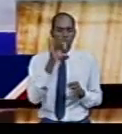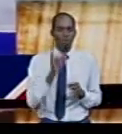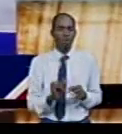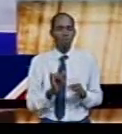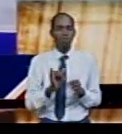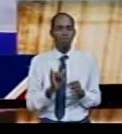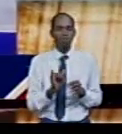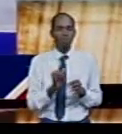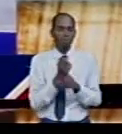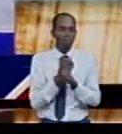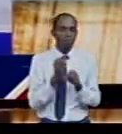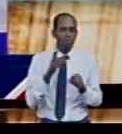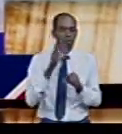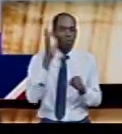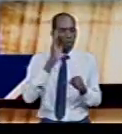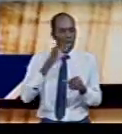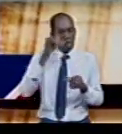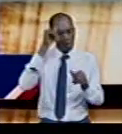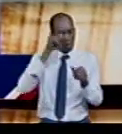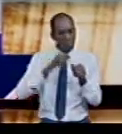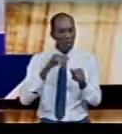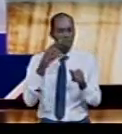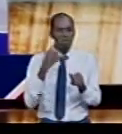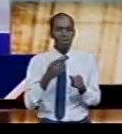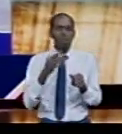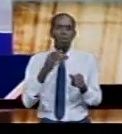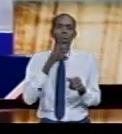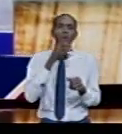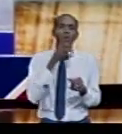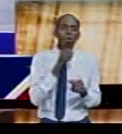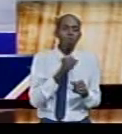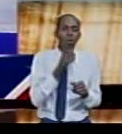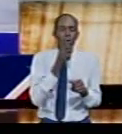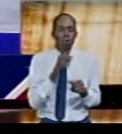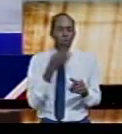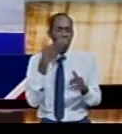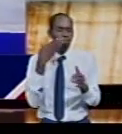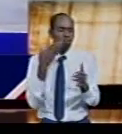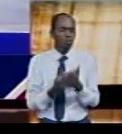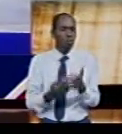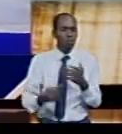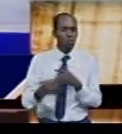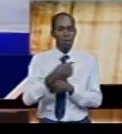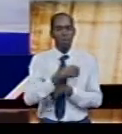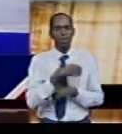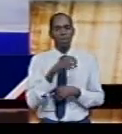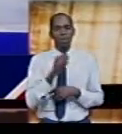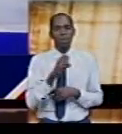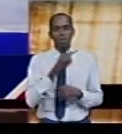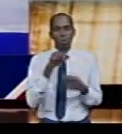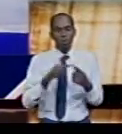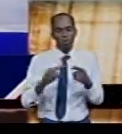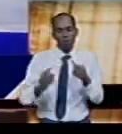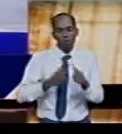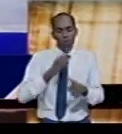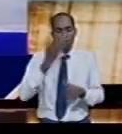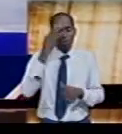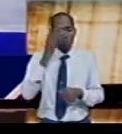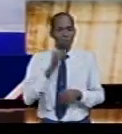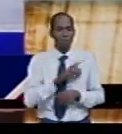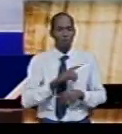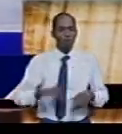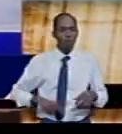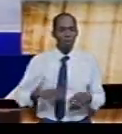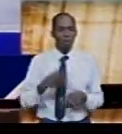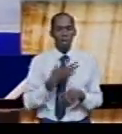good old days, the first day when you came to know the Lord, the joy and the peace and